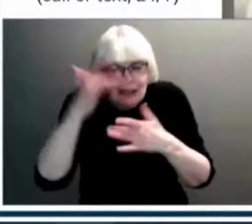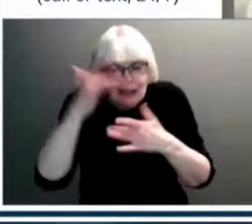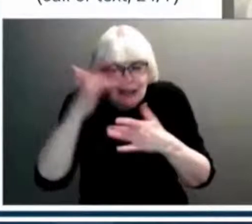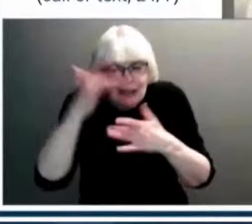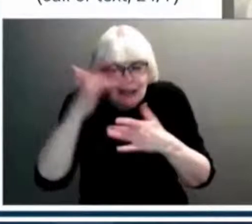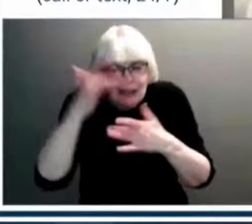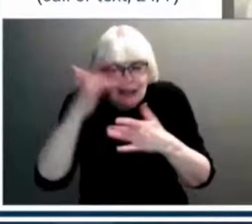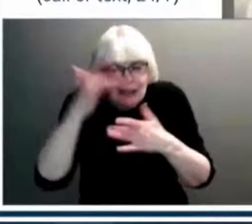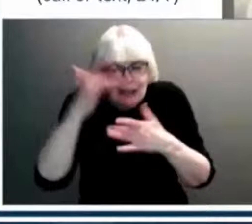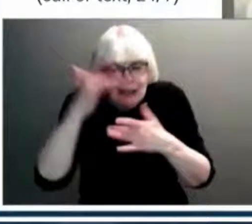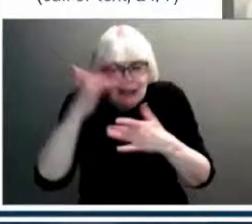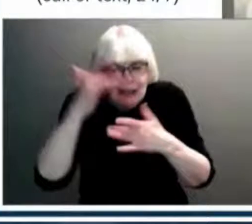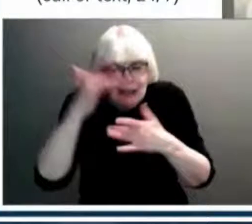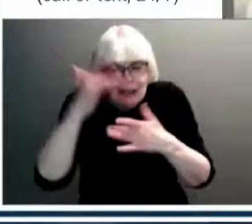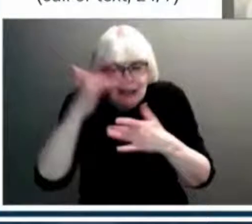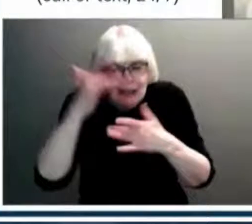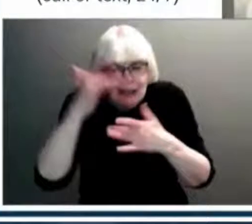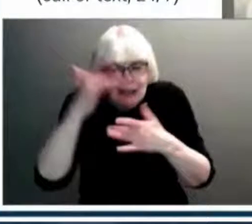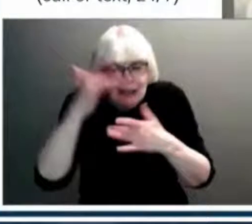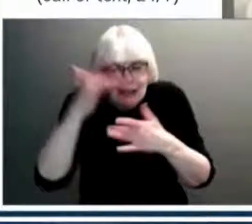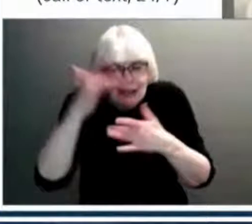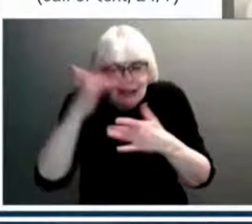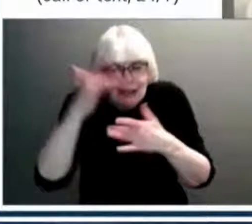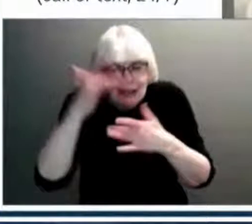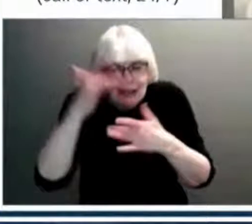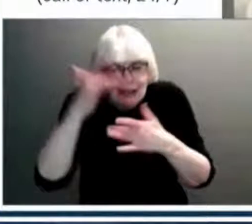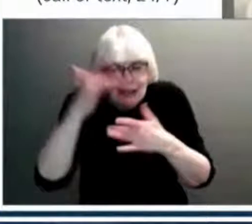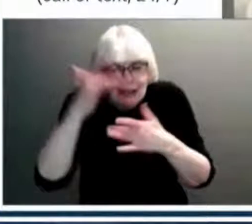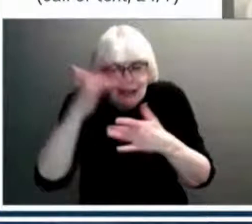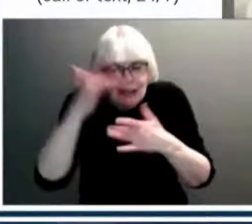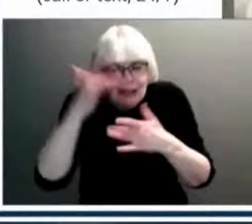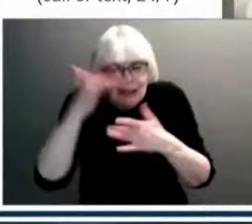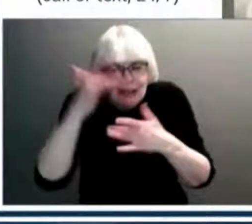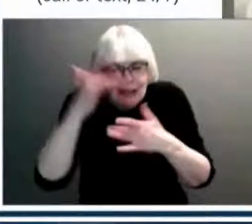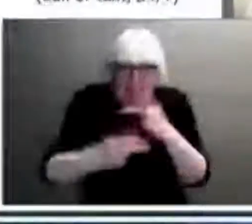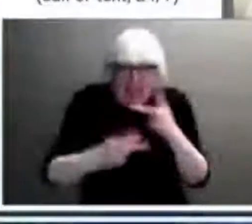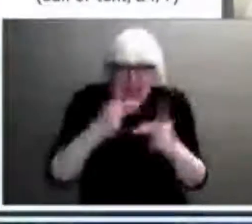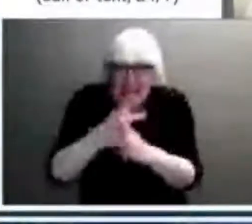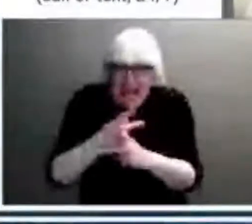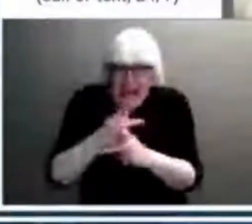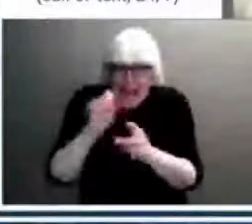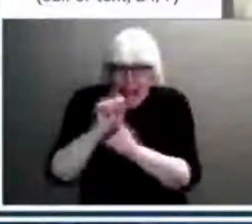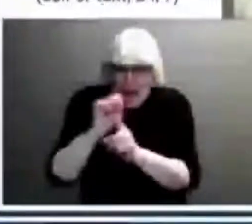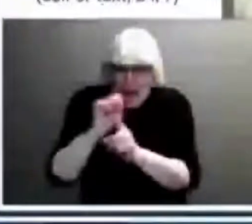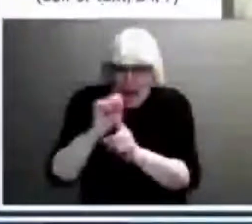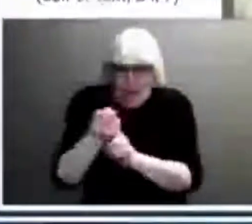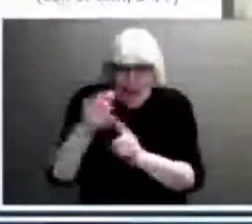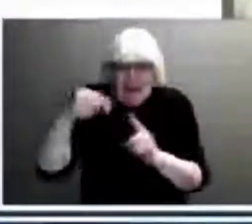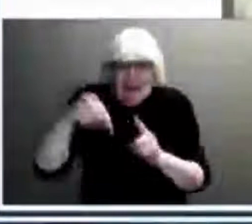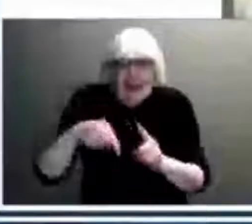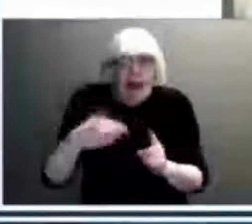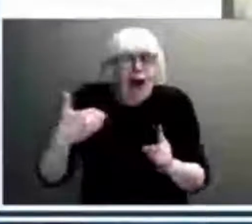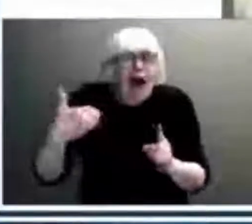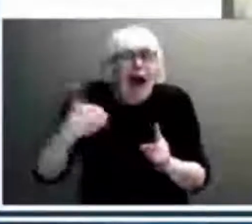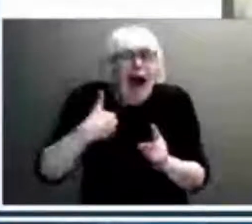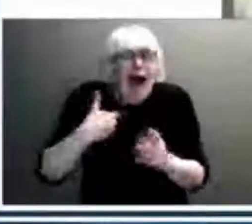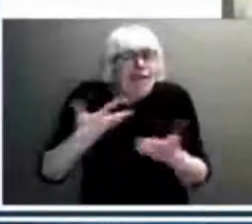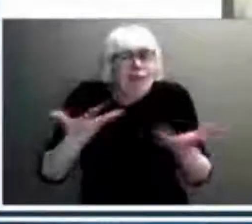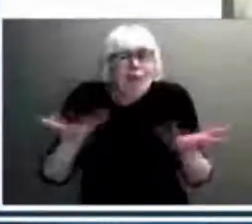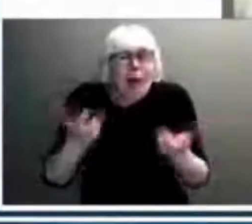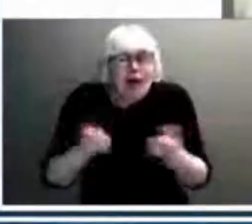this type of situation, can you tell us what supports are in place? Is there something like a nasal